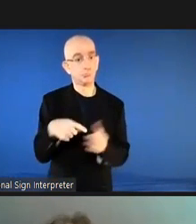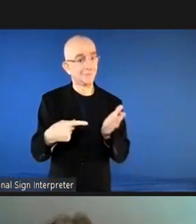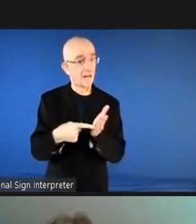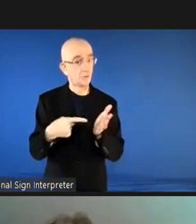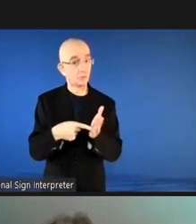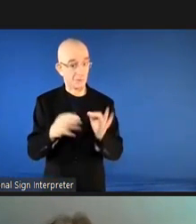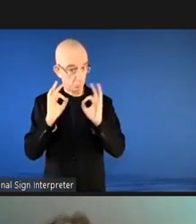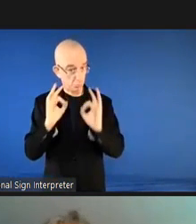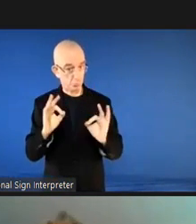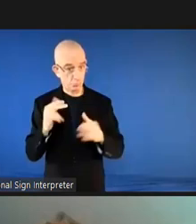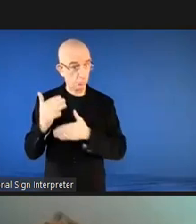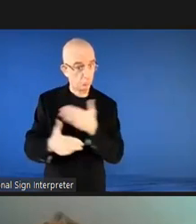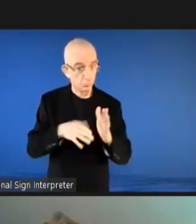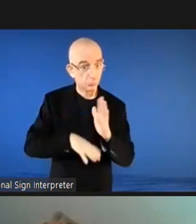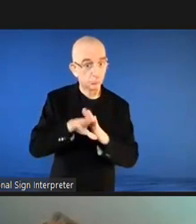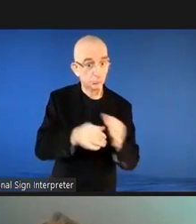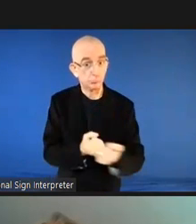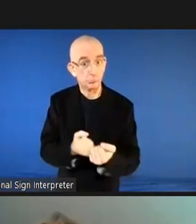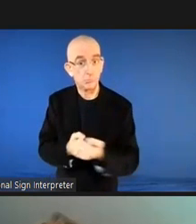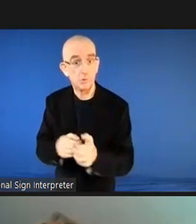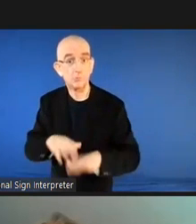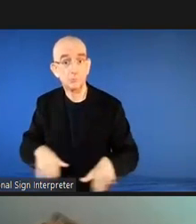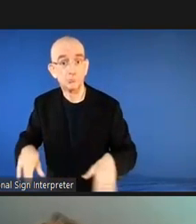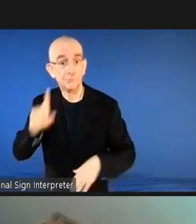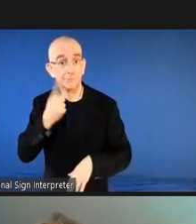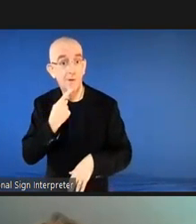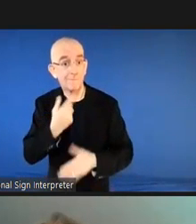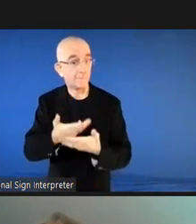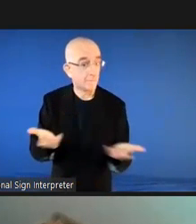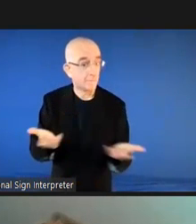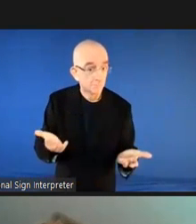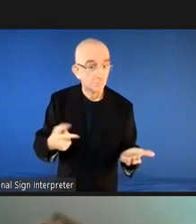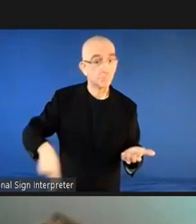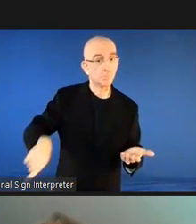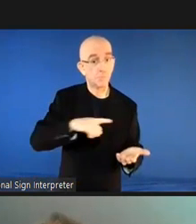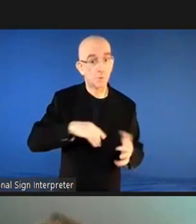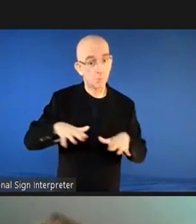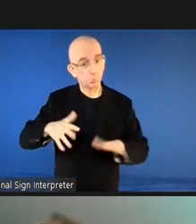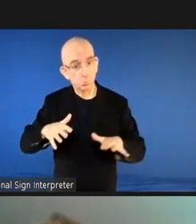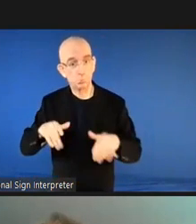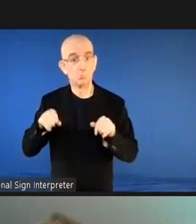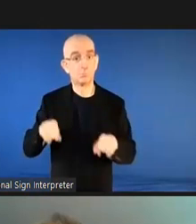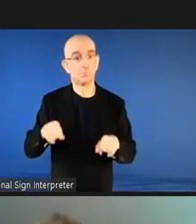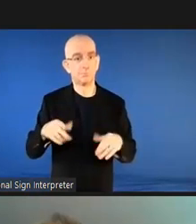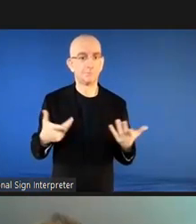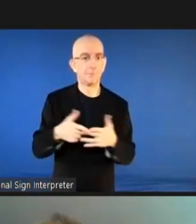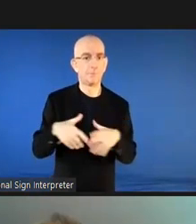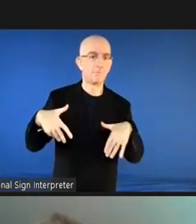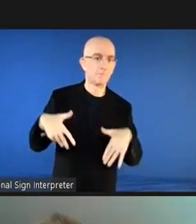it similar that the most vulnerable and disadvantaged deaf young people still just don't have access to that?